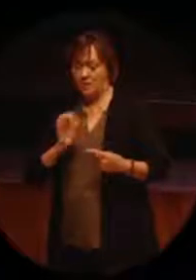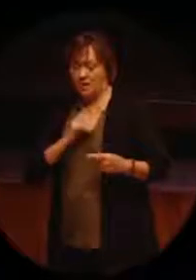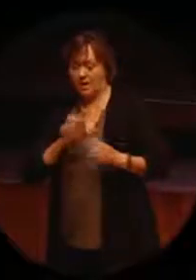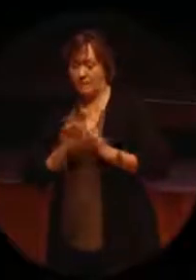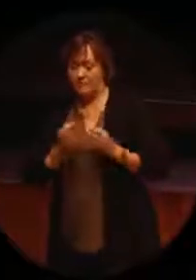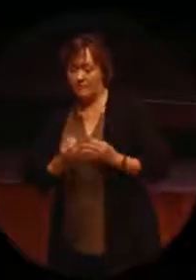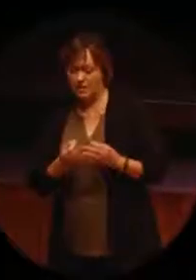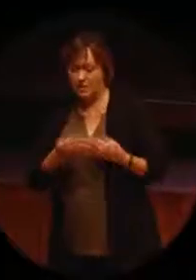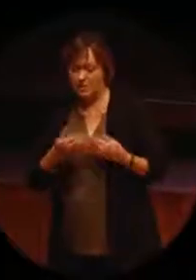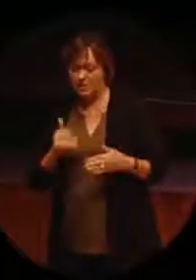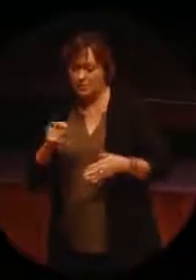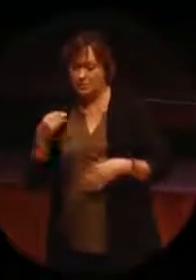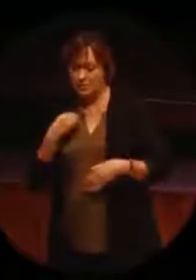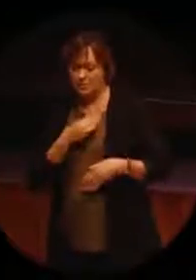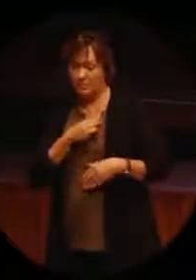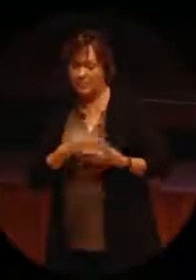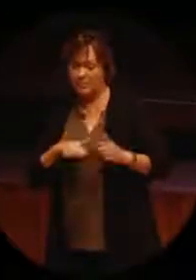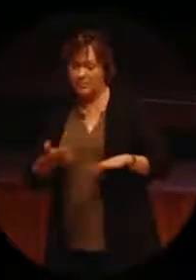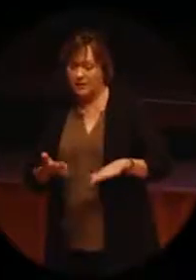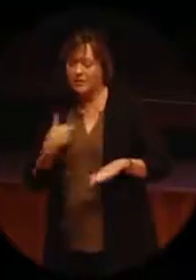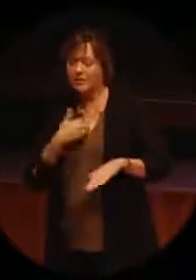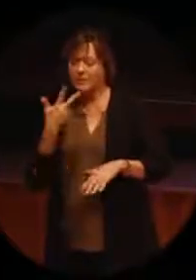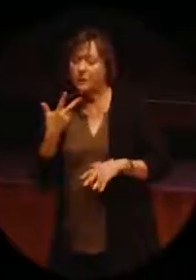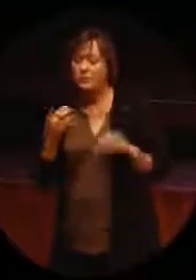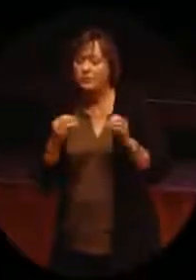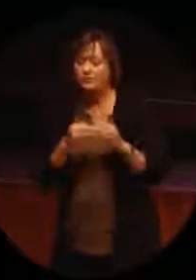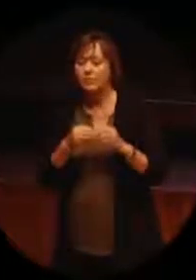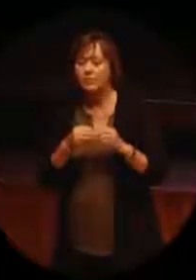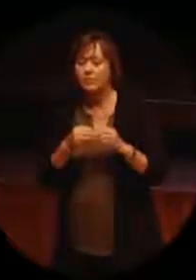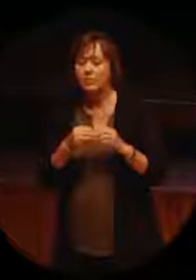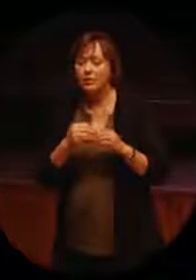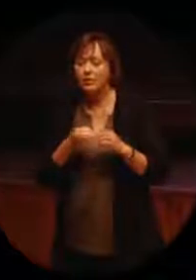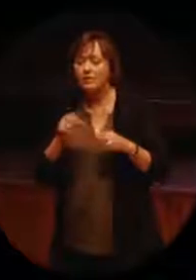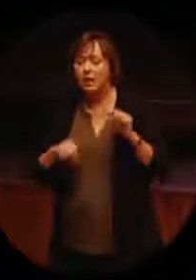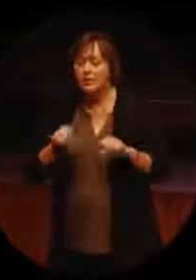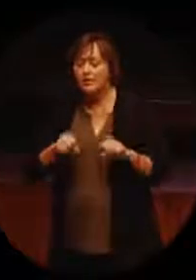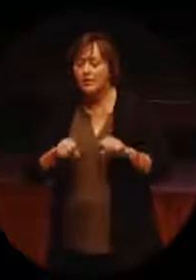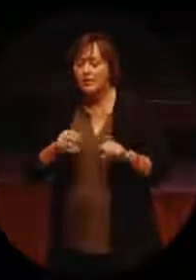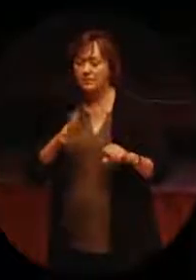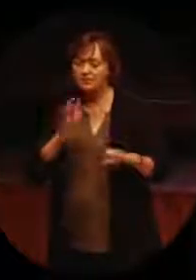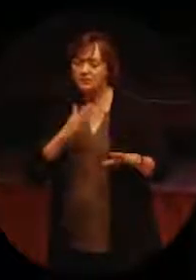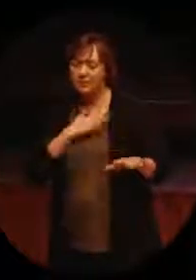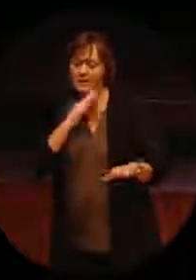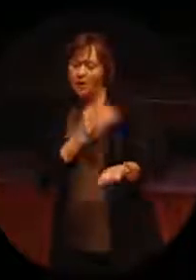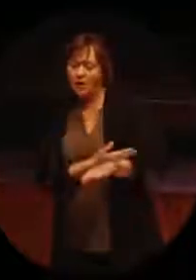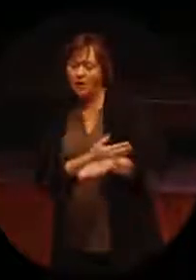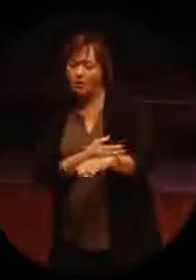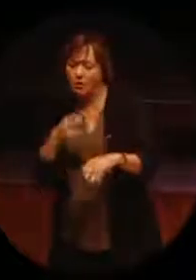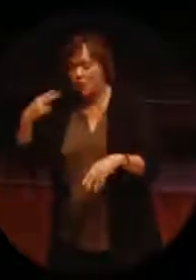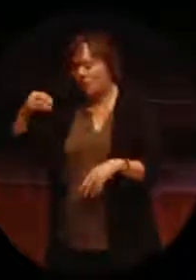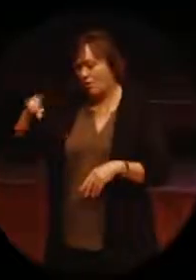When our family loses a member, we have 3 more, in fact, possibly, my